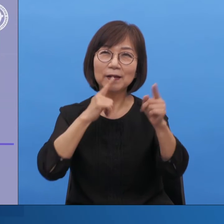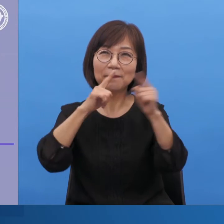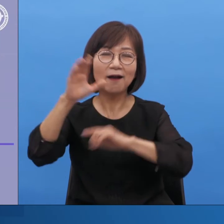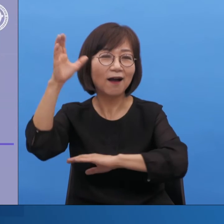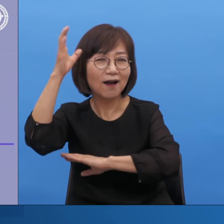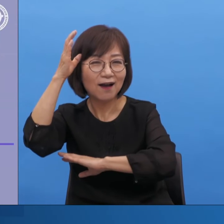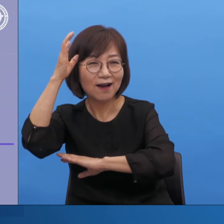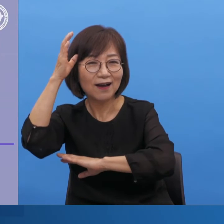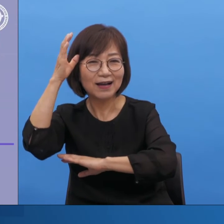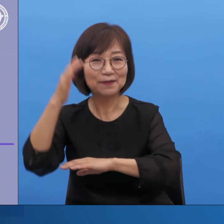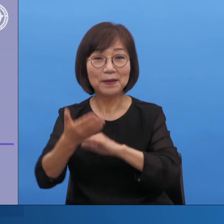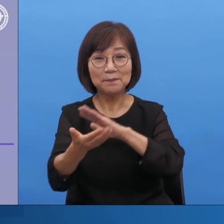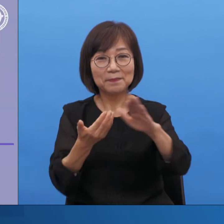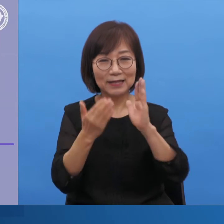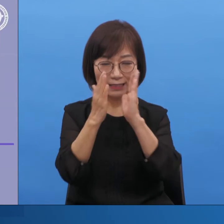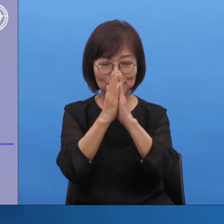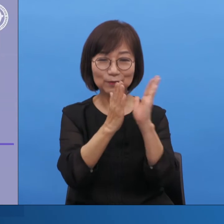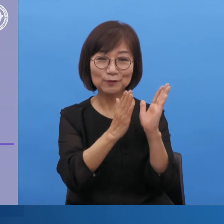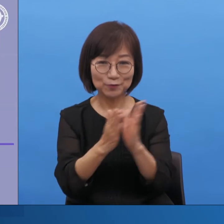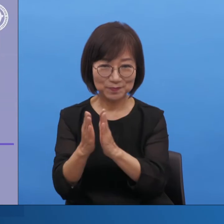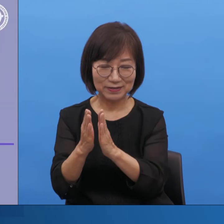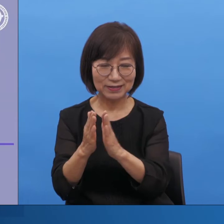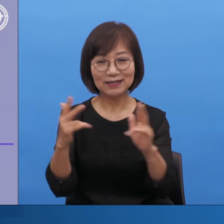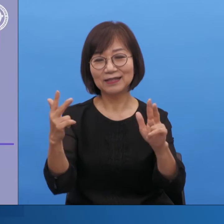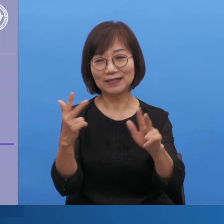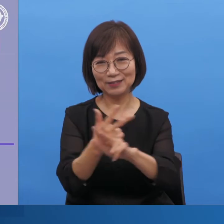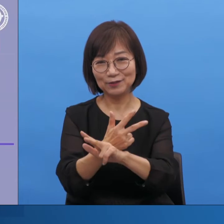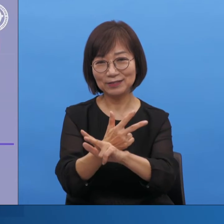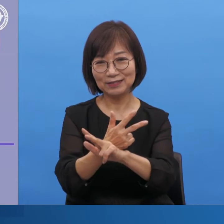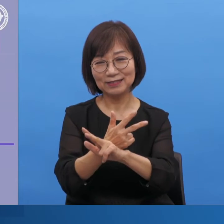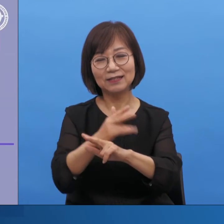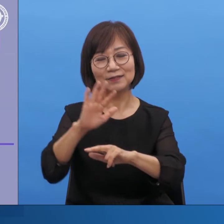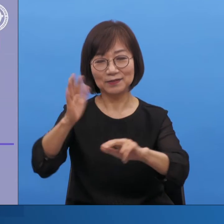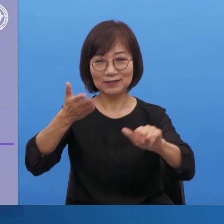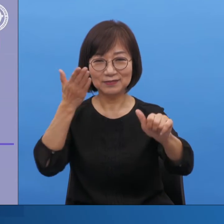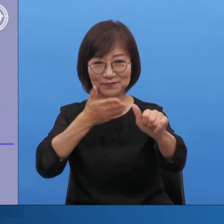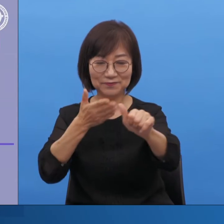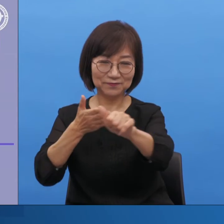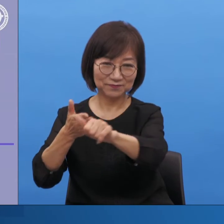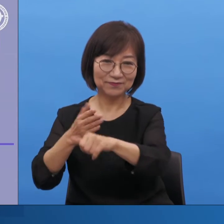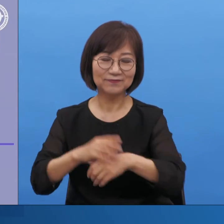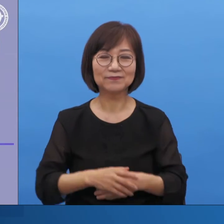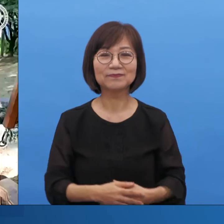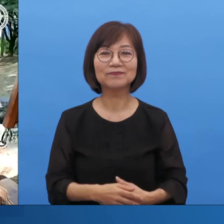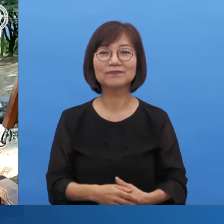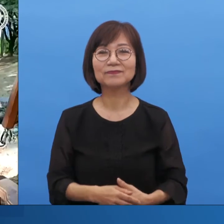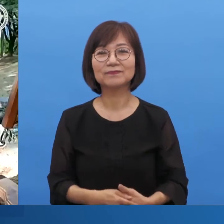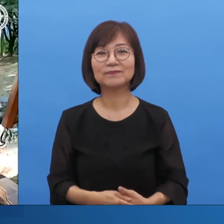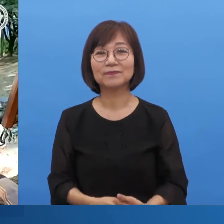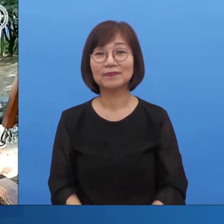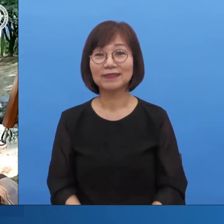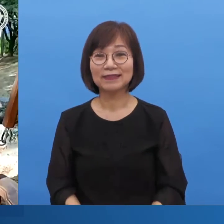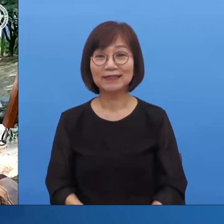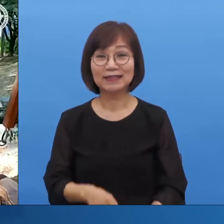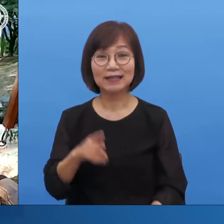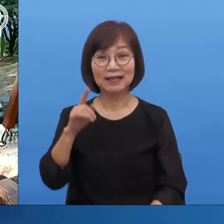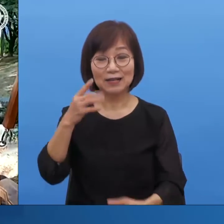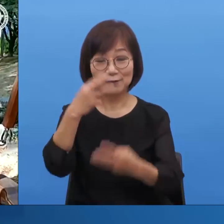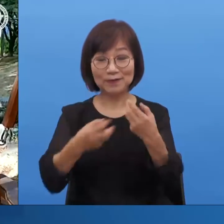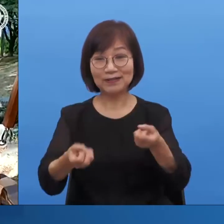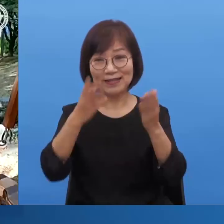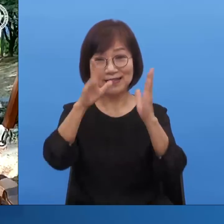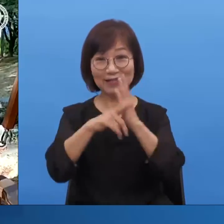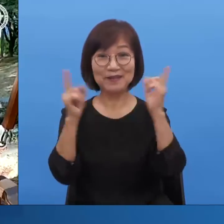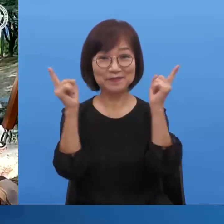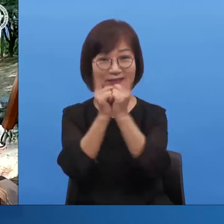that will be given to us. Let's prepare ahead in prayer this week. See you at Remnant Day.